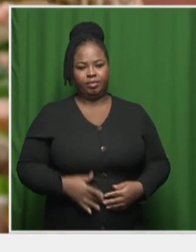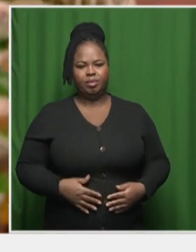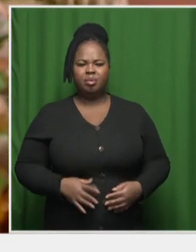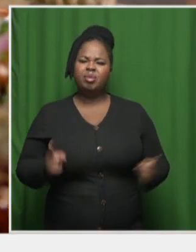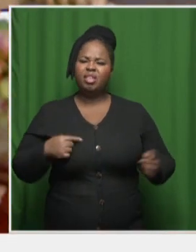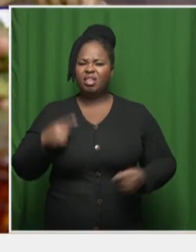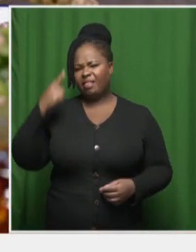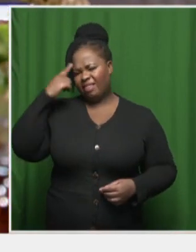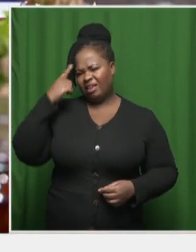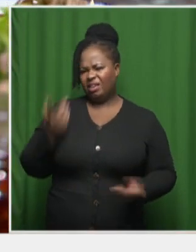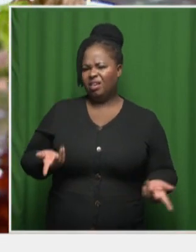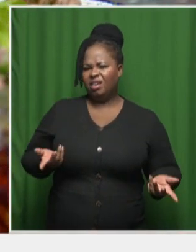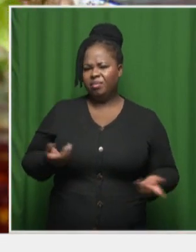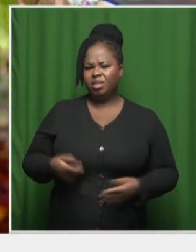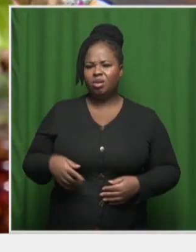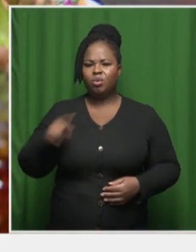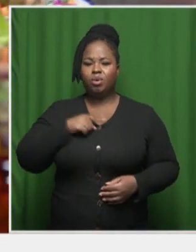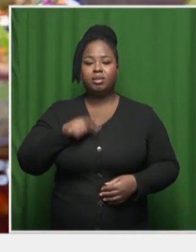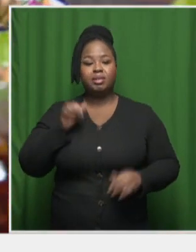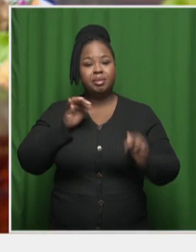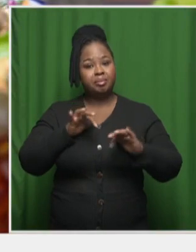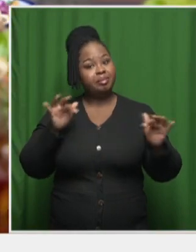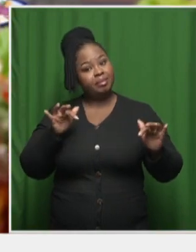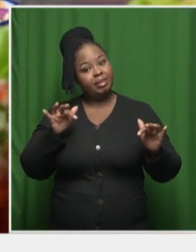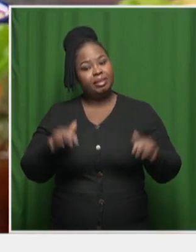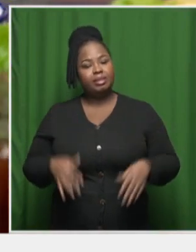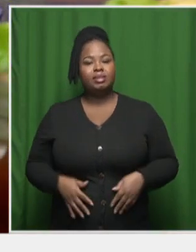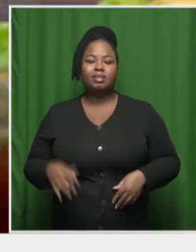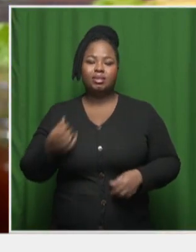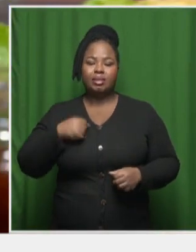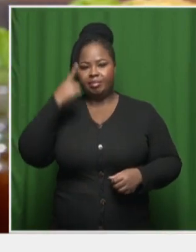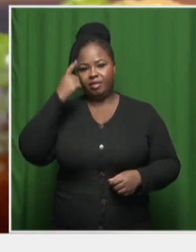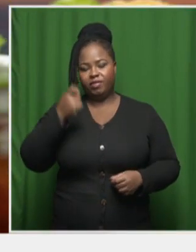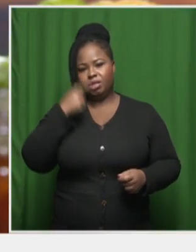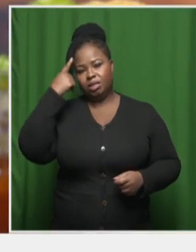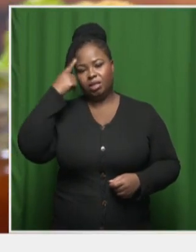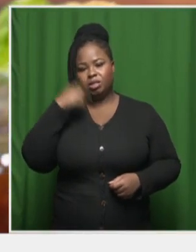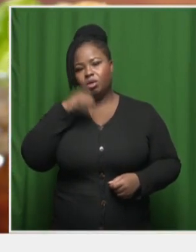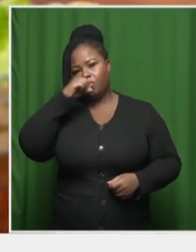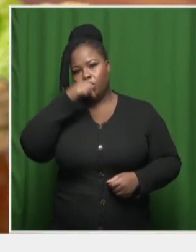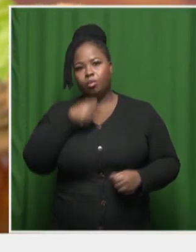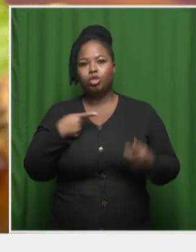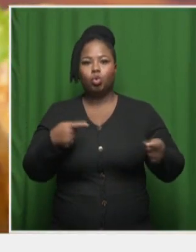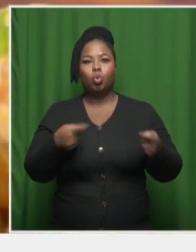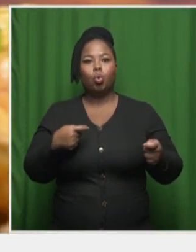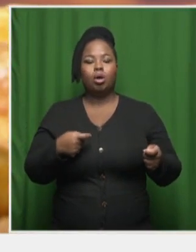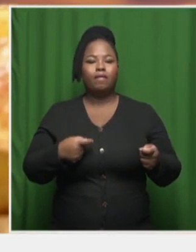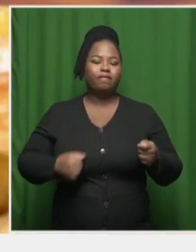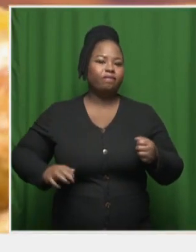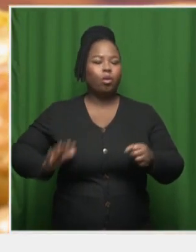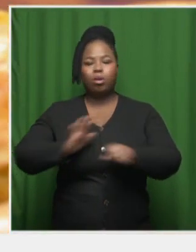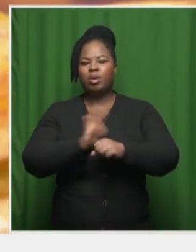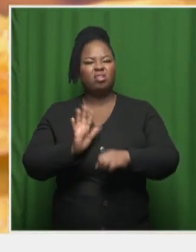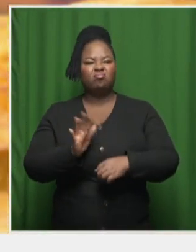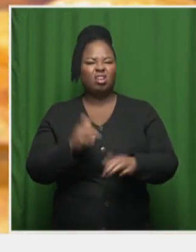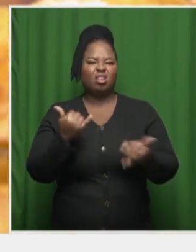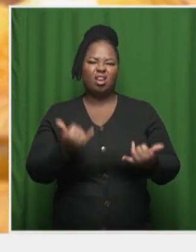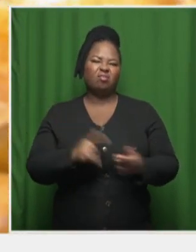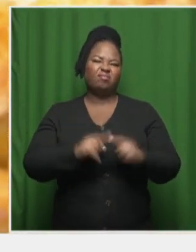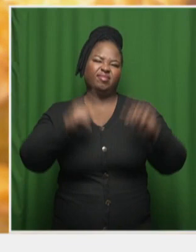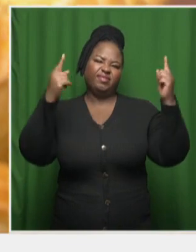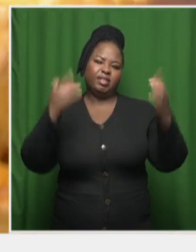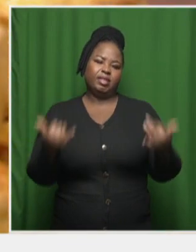think it's generally, and also people's got this notion that pork needs to be cooked all the way through. Yeah. Things have changed so much